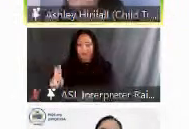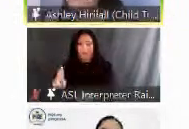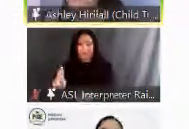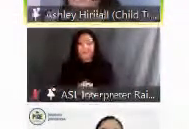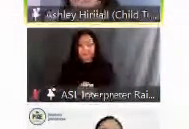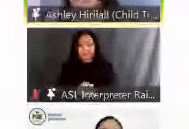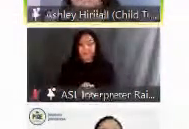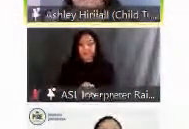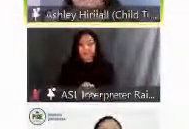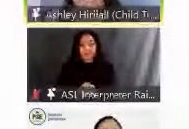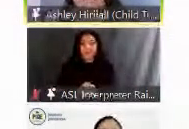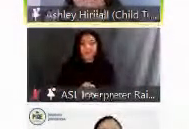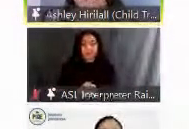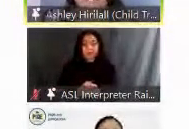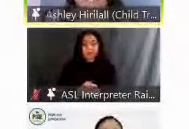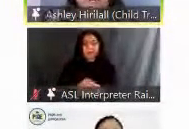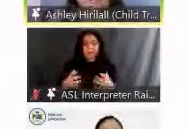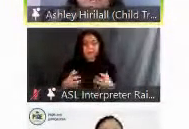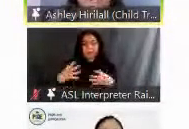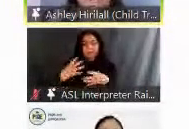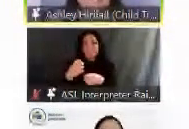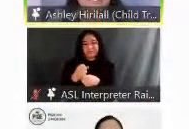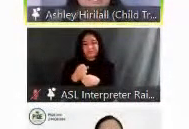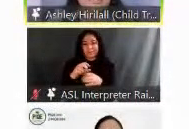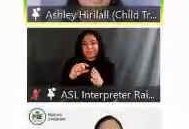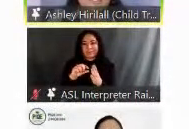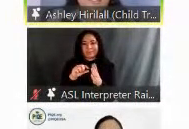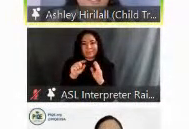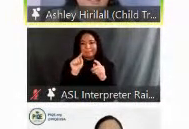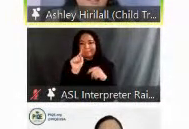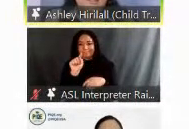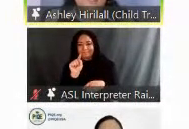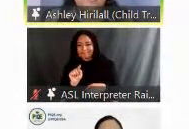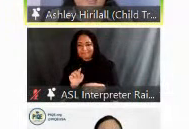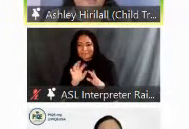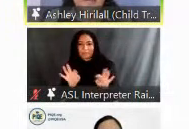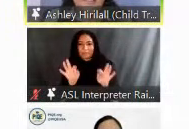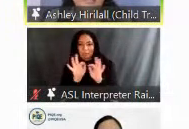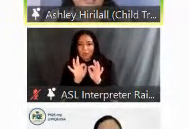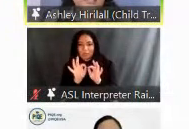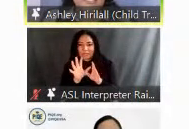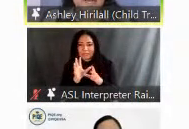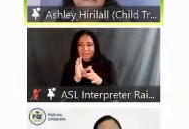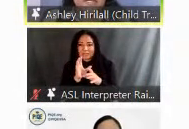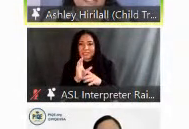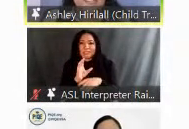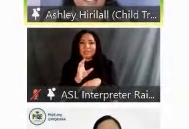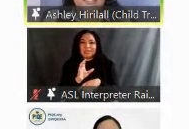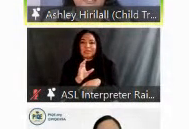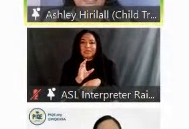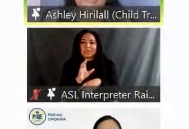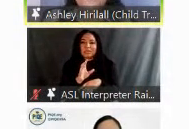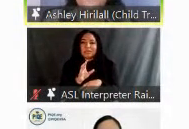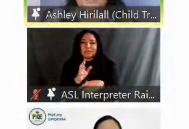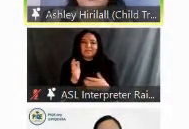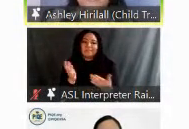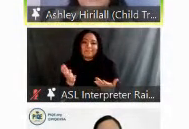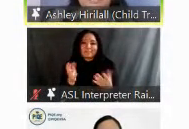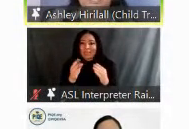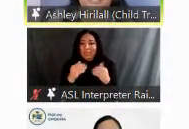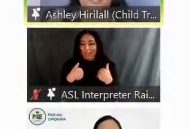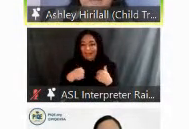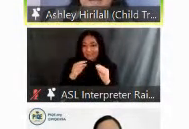Wanted to summarize with some key takeaways from our presentation. And that is just having a clearly